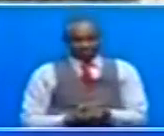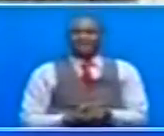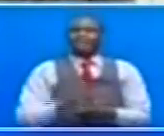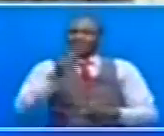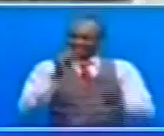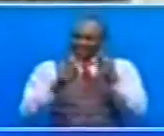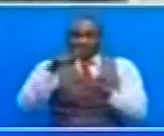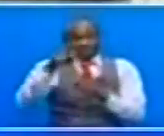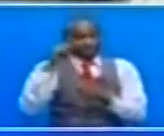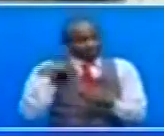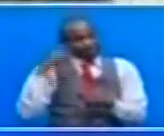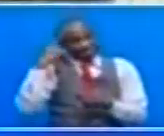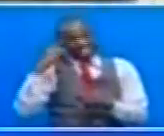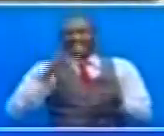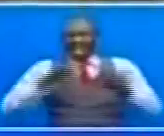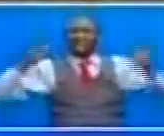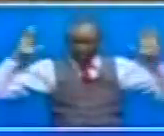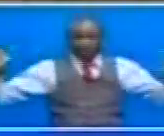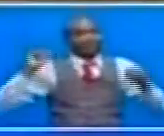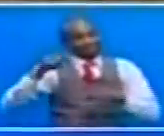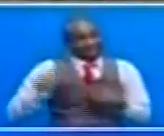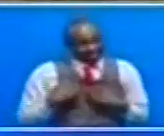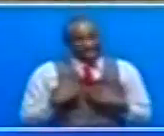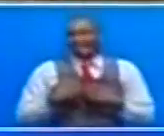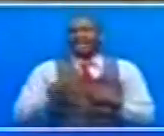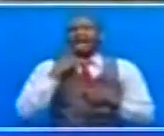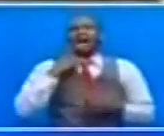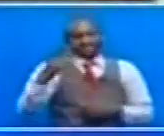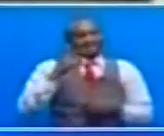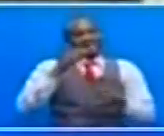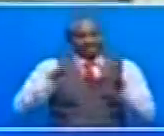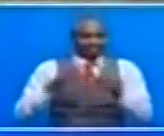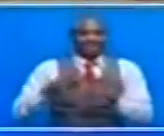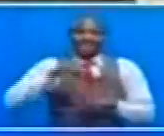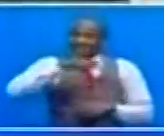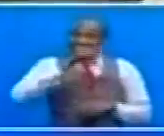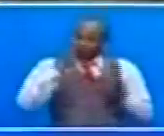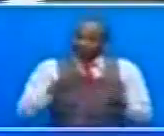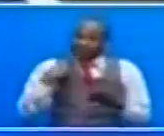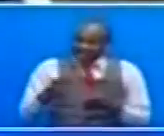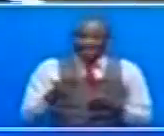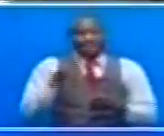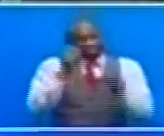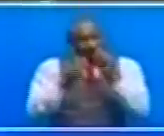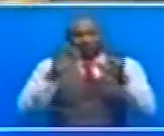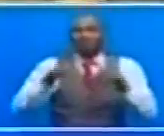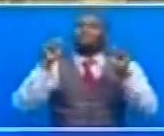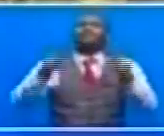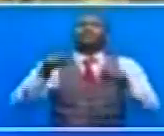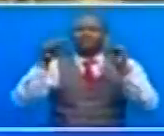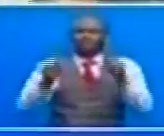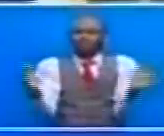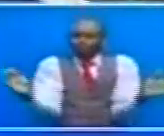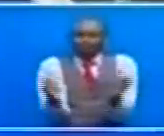is only meant for those with large tracts of land and hundreds of animals? Charles here has proven that dairy farming is even possible in